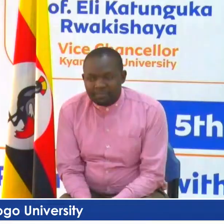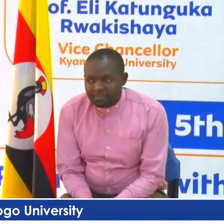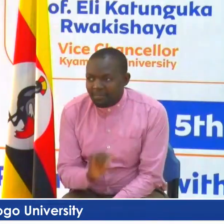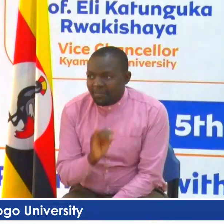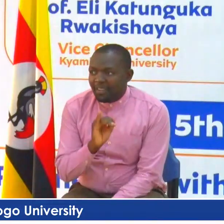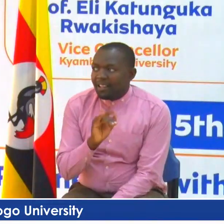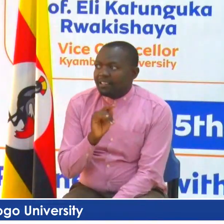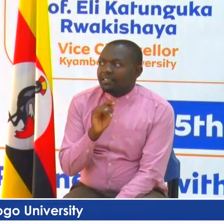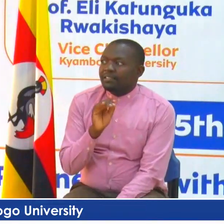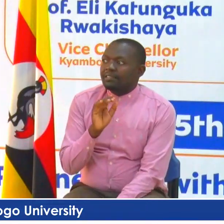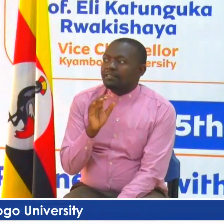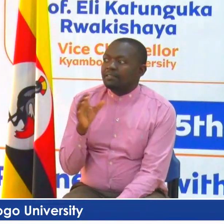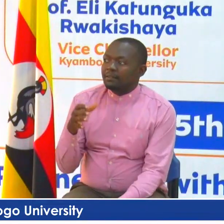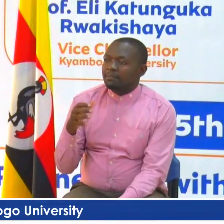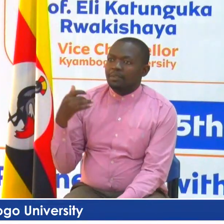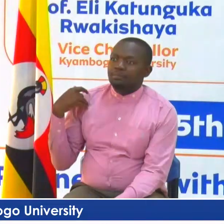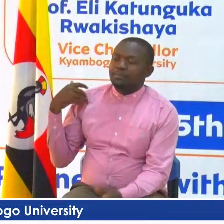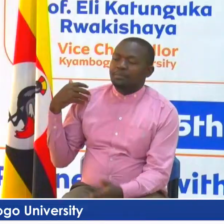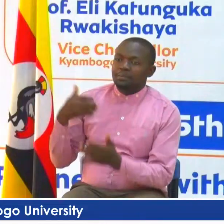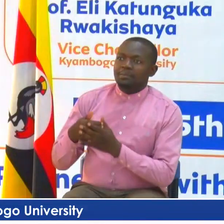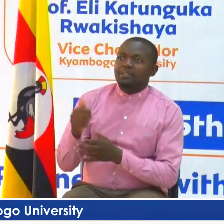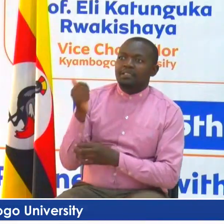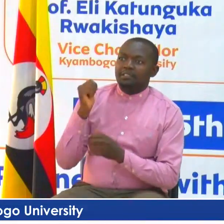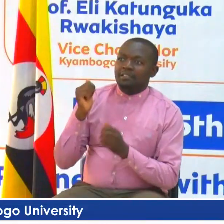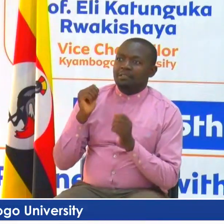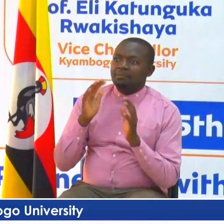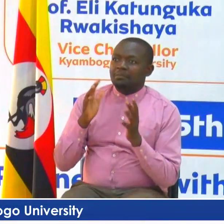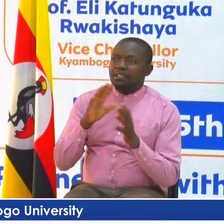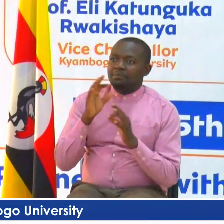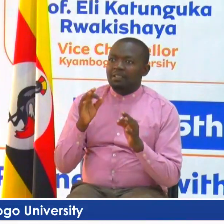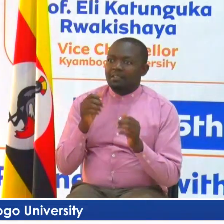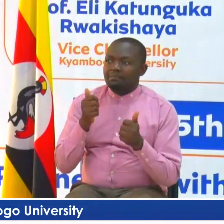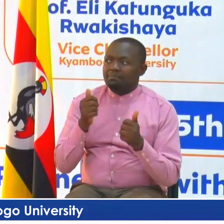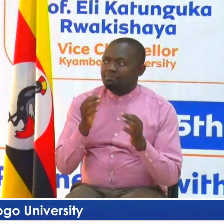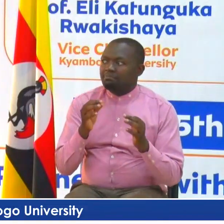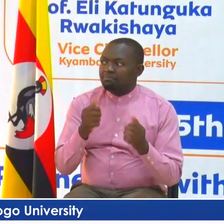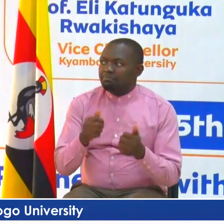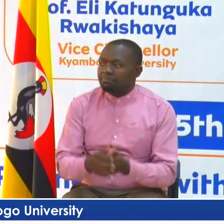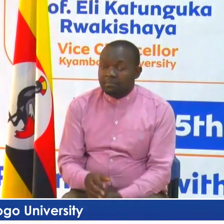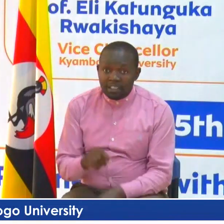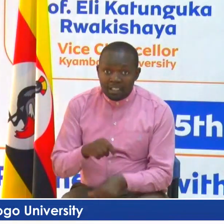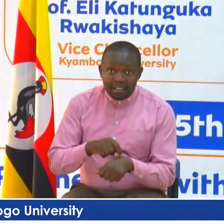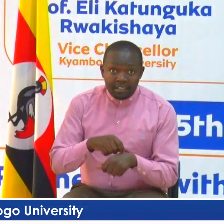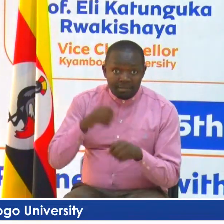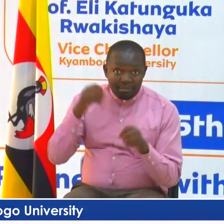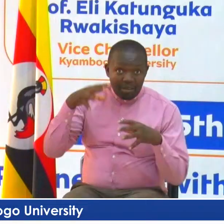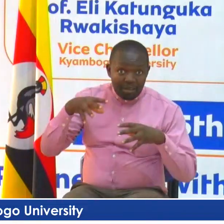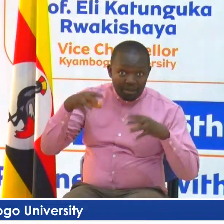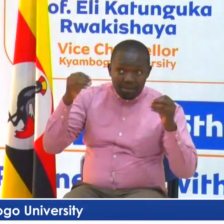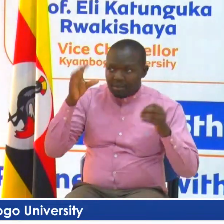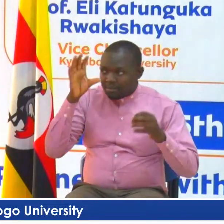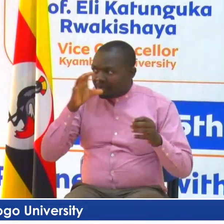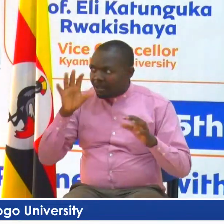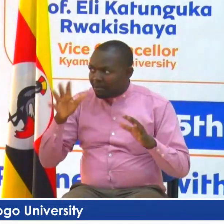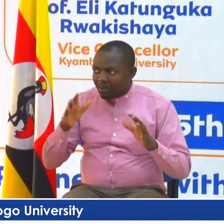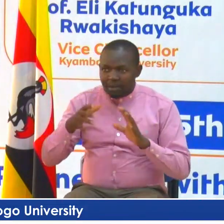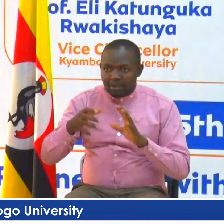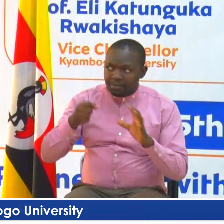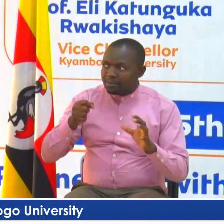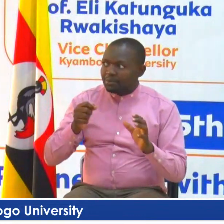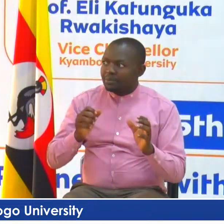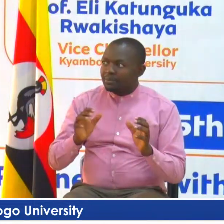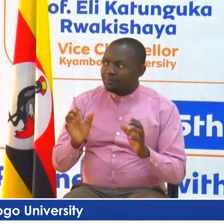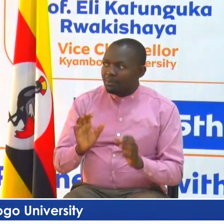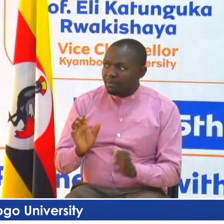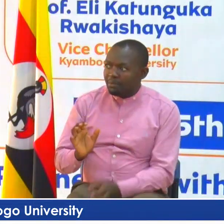us since yesterday. Everything is at its best. Even when power went off, they had to look around for a generator, and